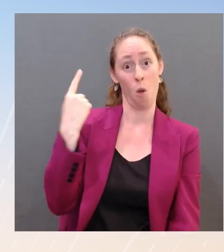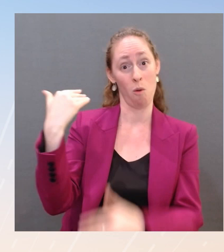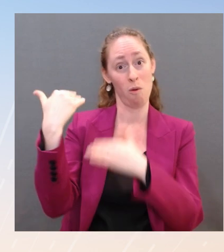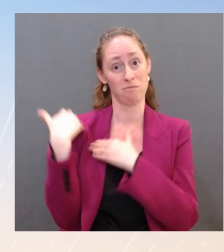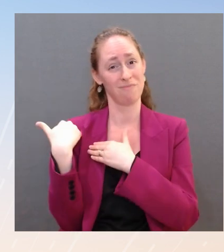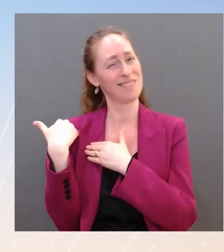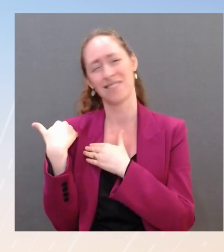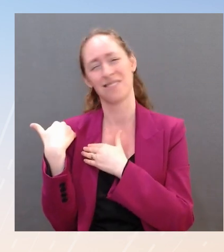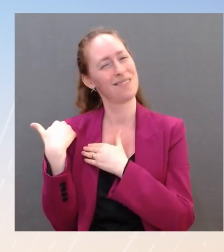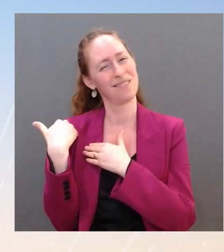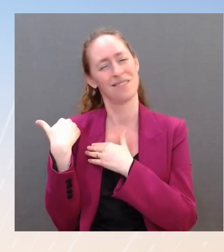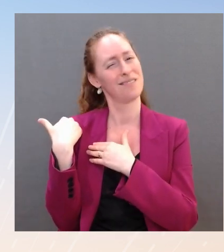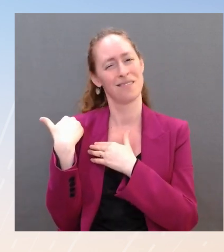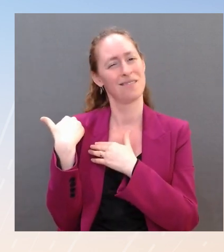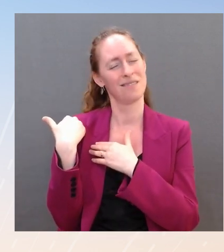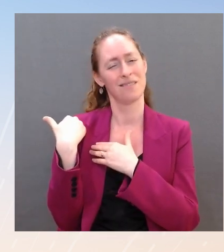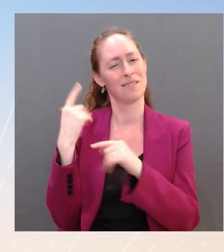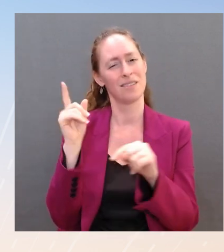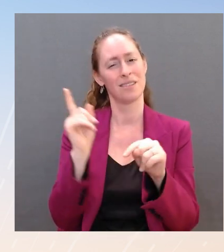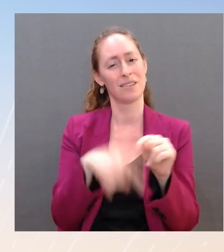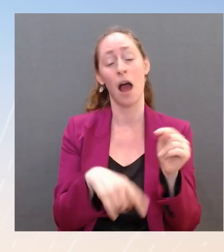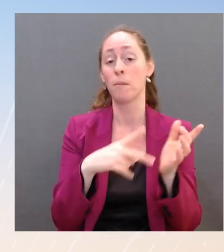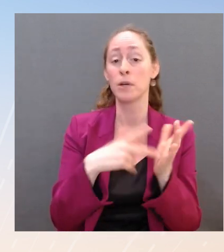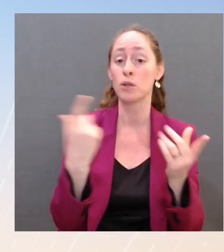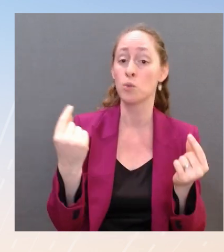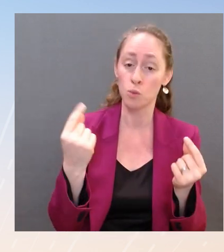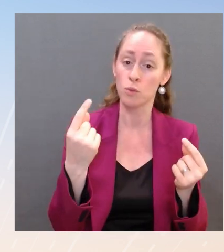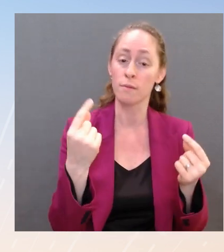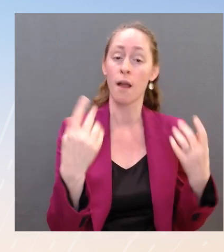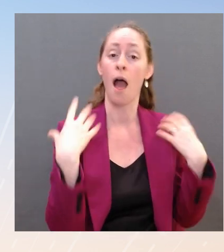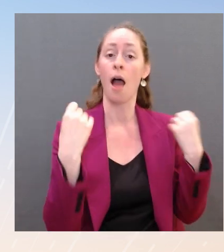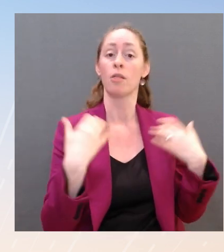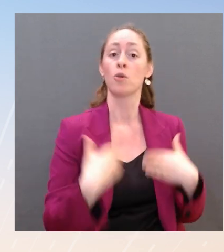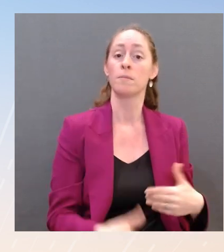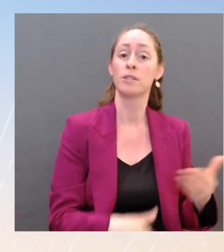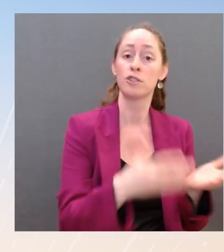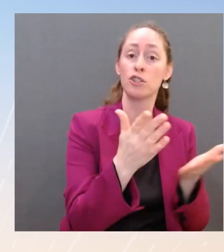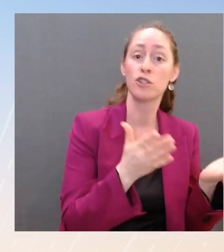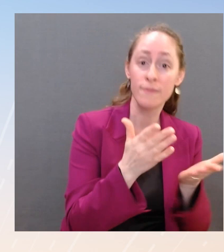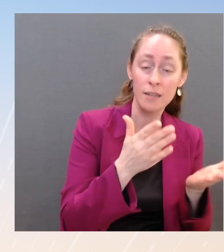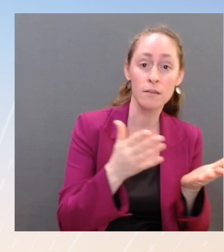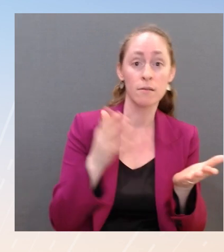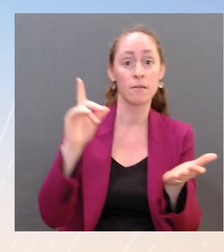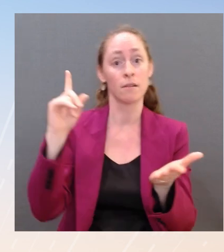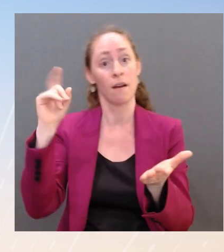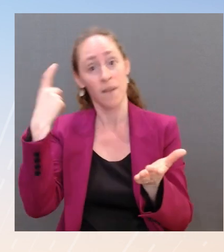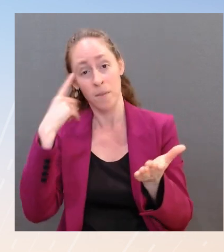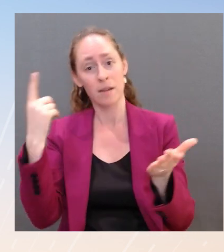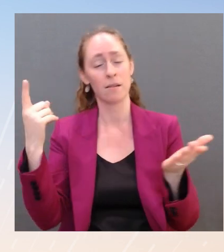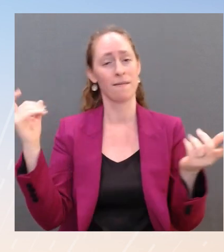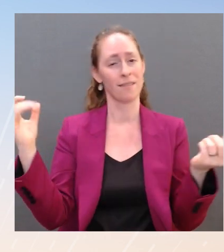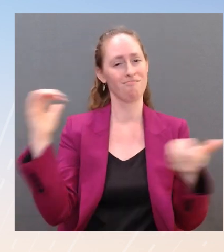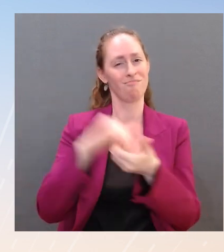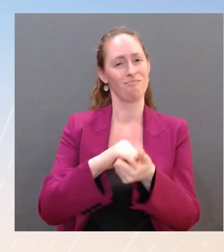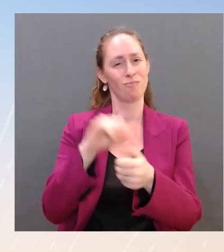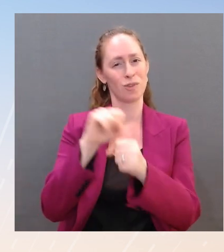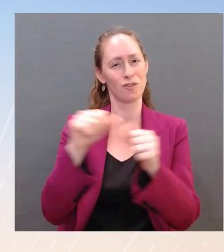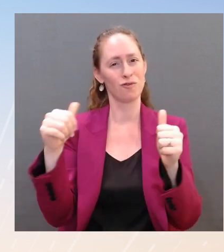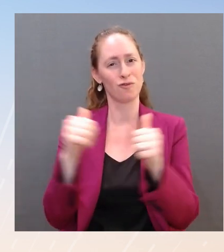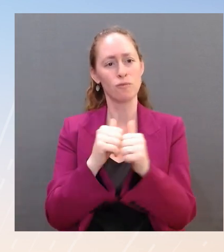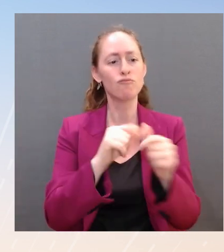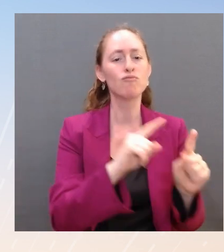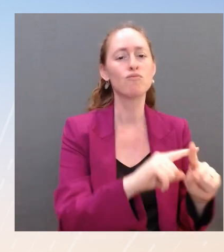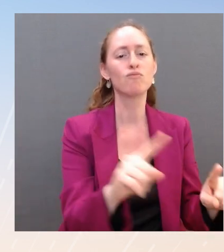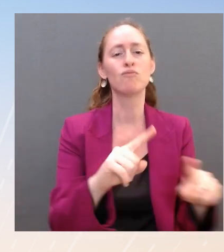months teaming up with your organizations and the incredible group of young advocates here today, mental